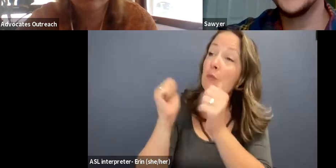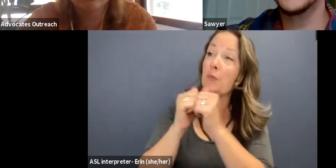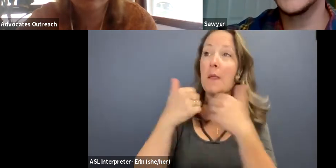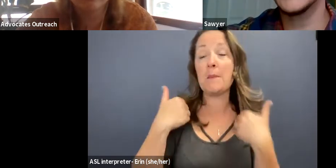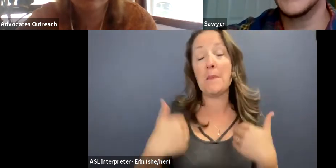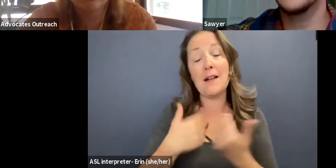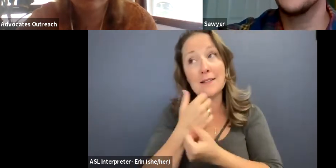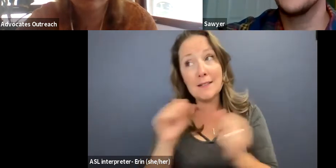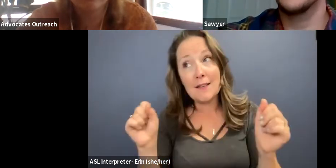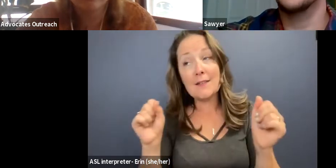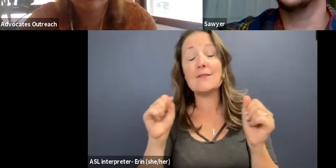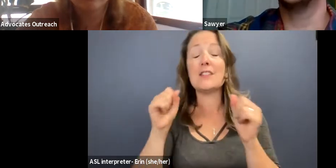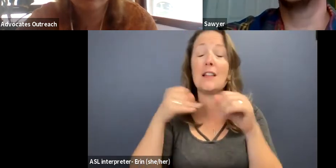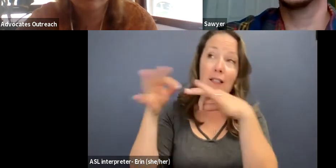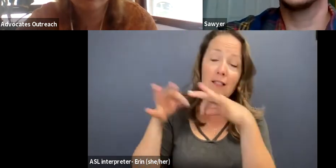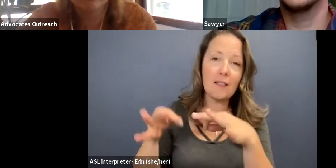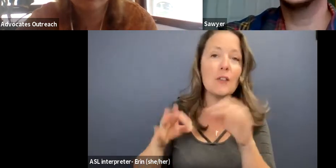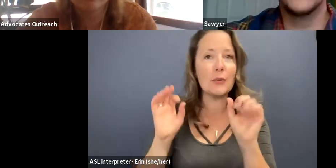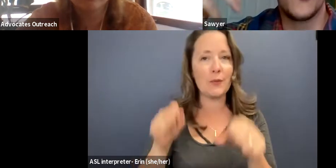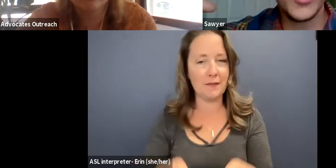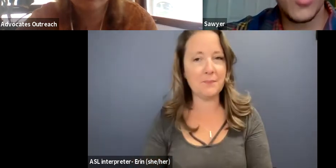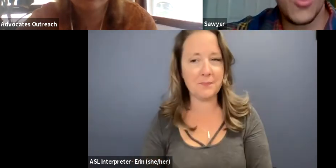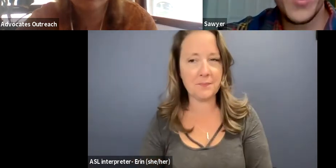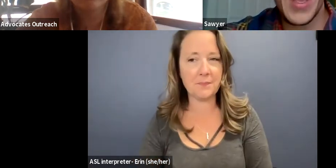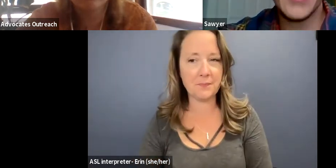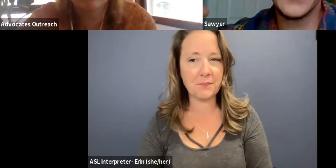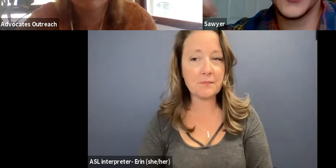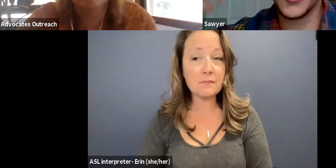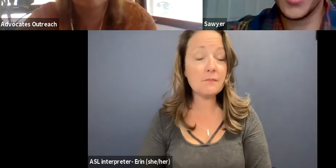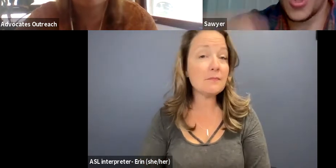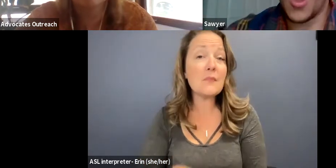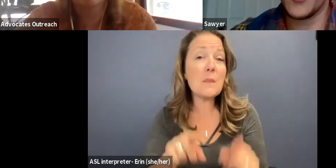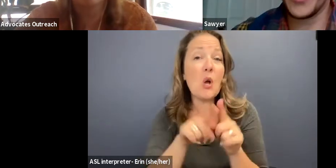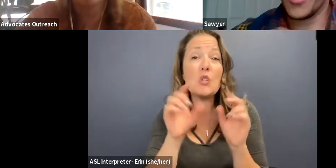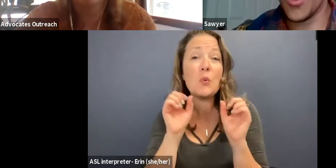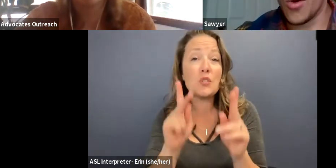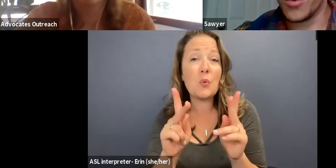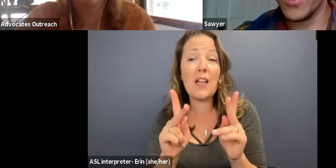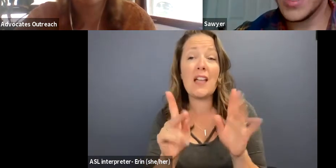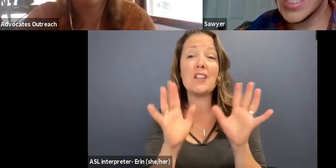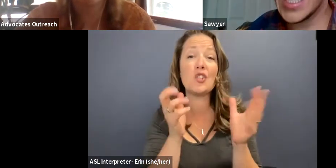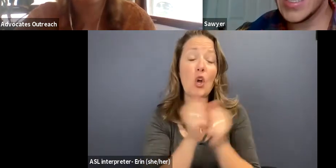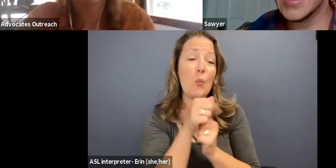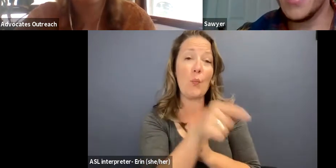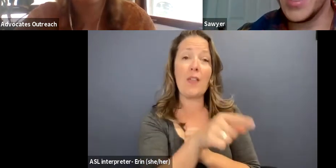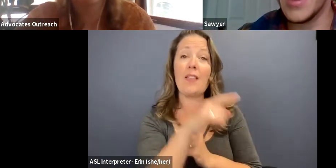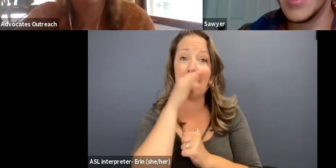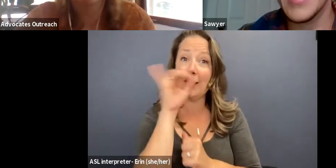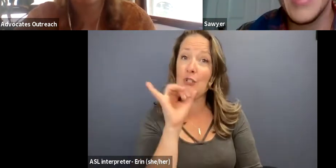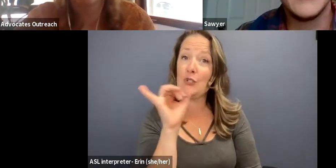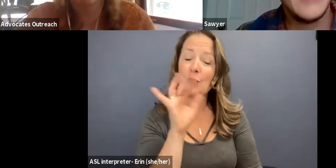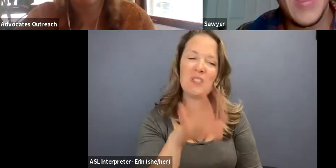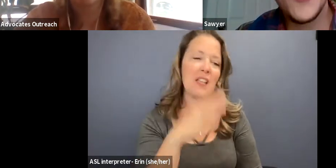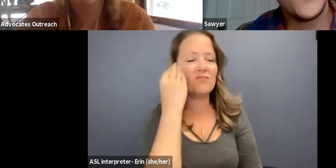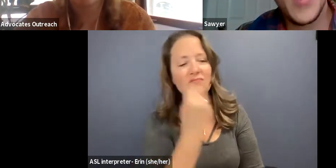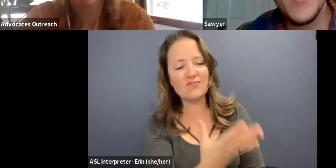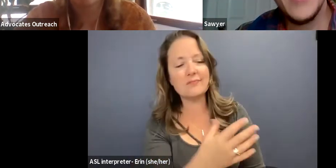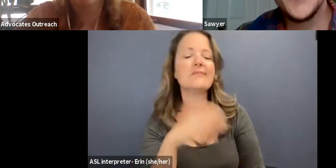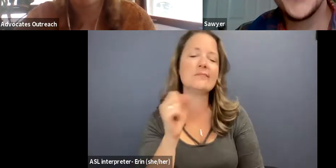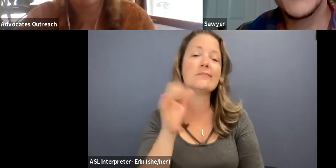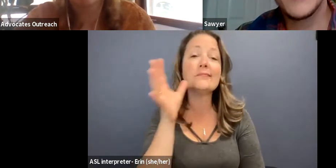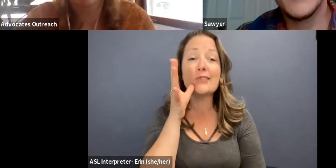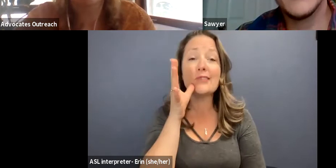and just kind of goes through lots of different things about bodies in a way where it's like, oh, we're learning and we